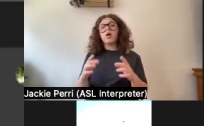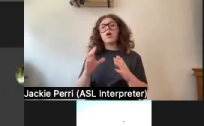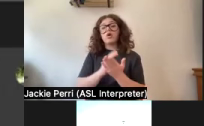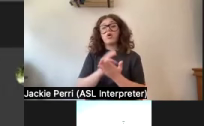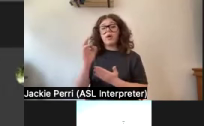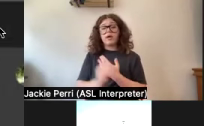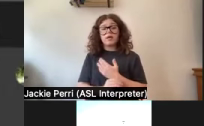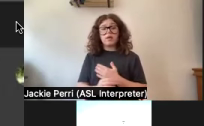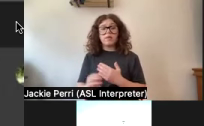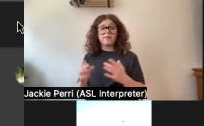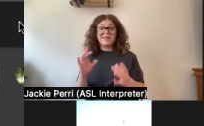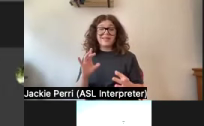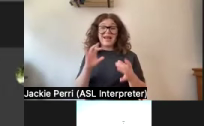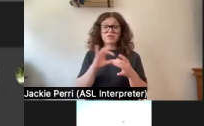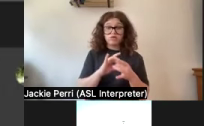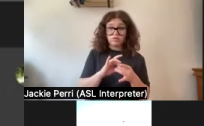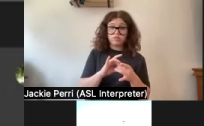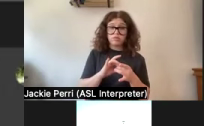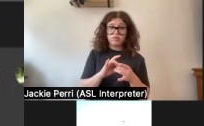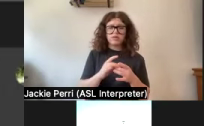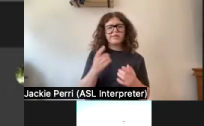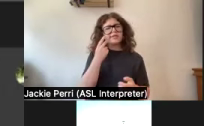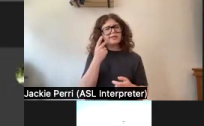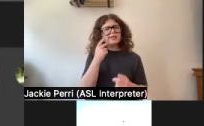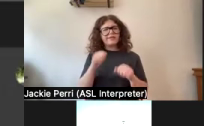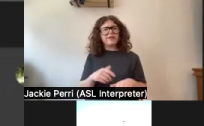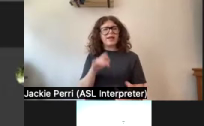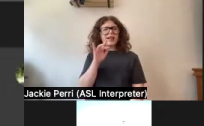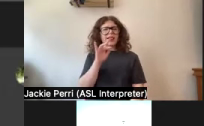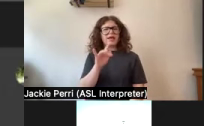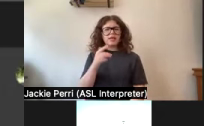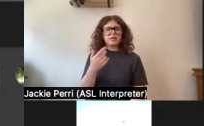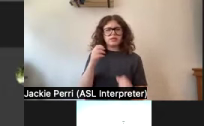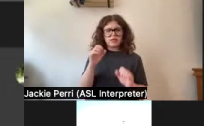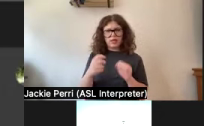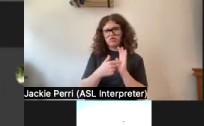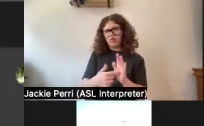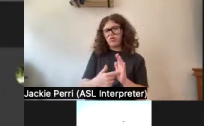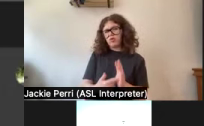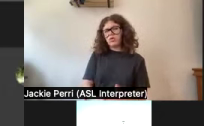to see if I can click on it here for you to see